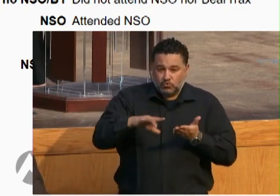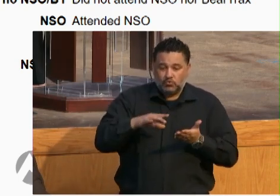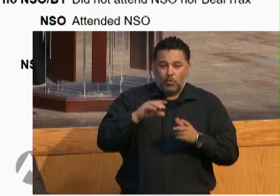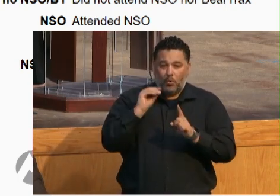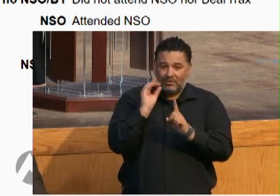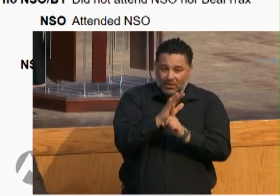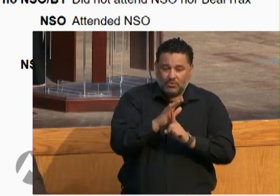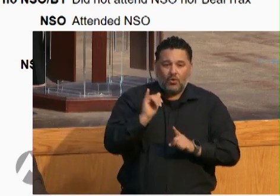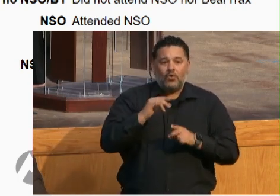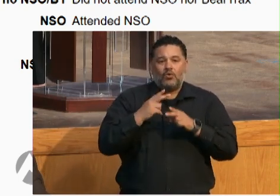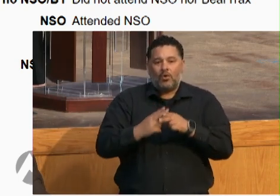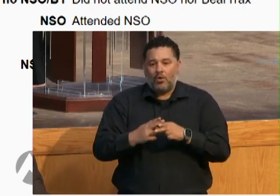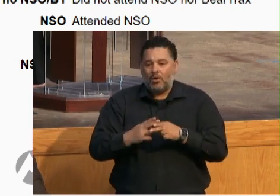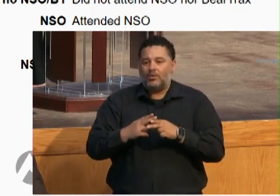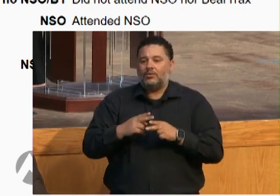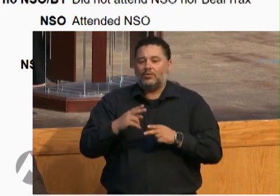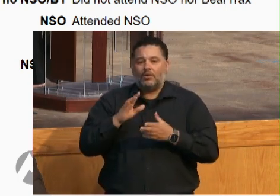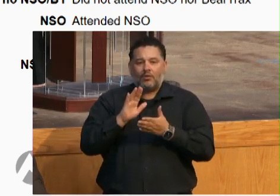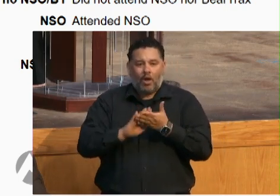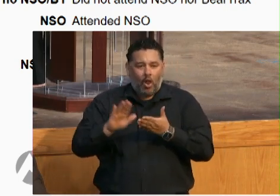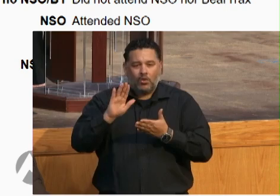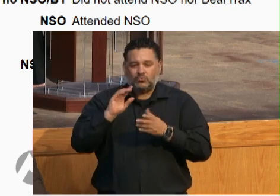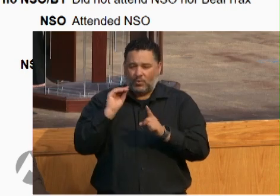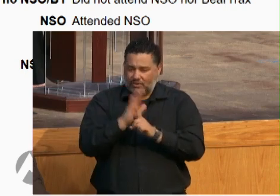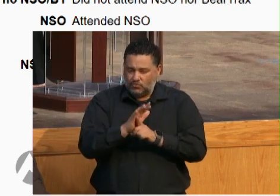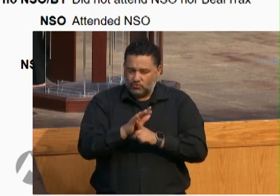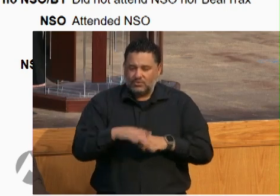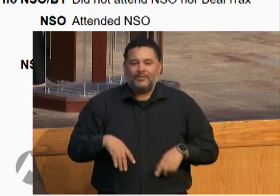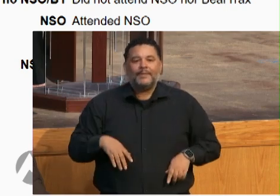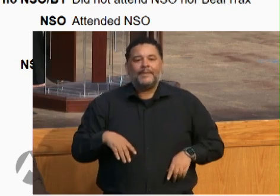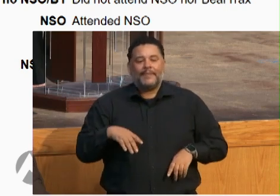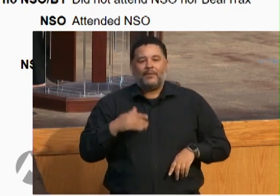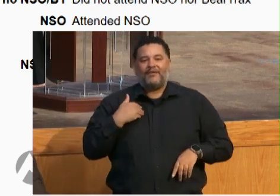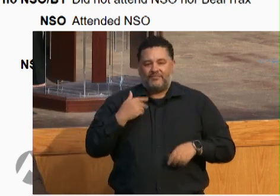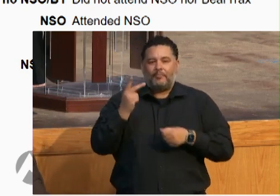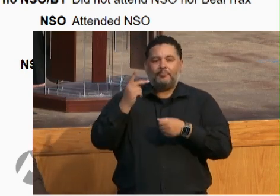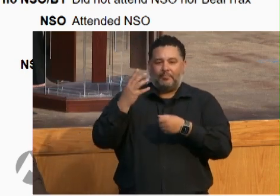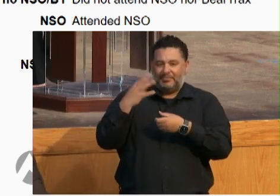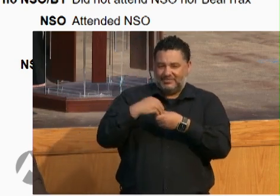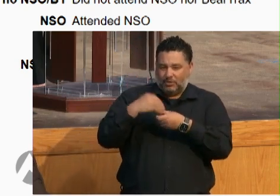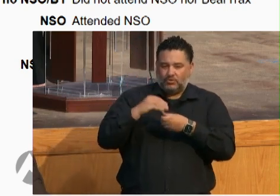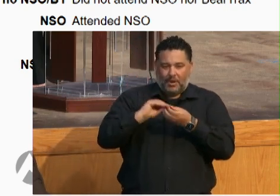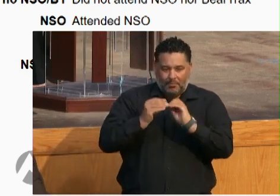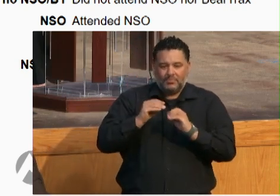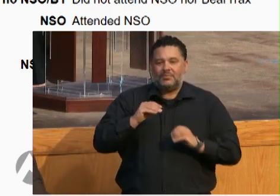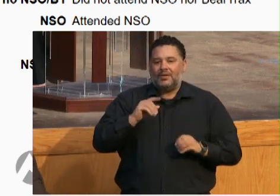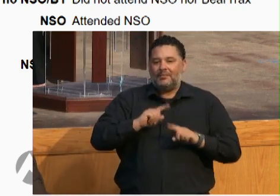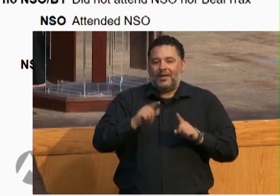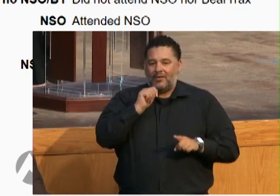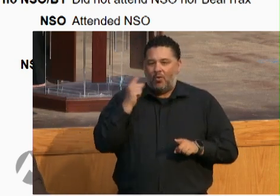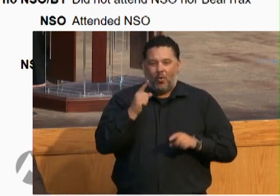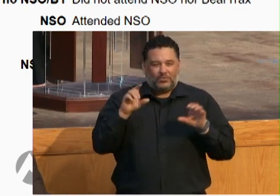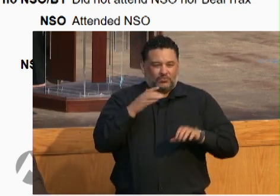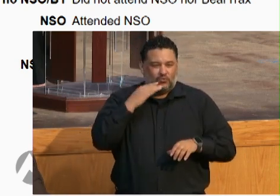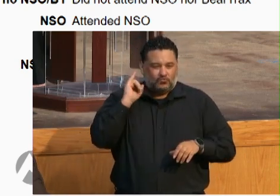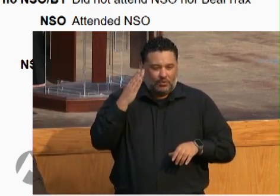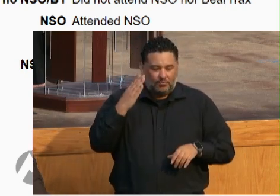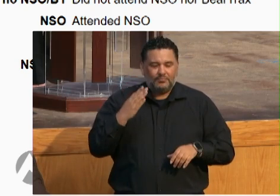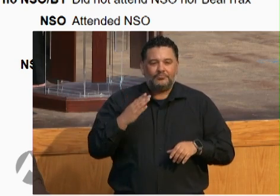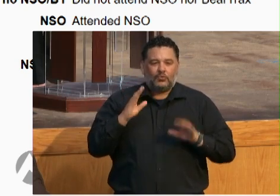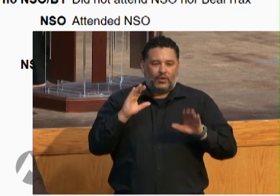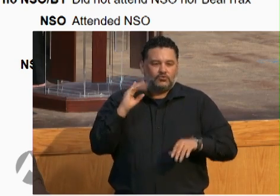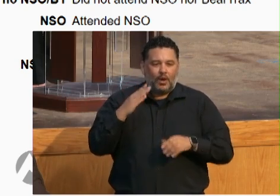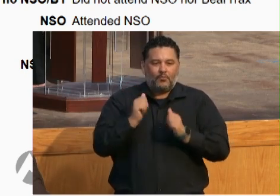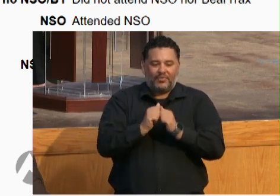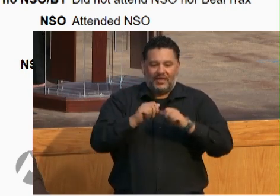also called My College Orientation. We have participation numbers, but we haven't always done a great job of assessing what happens